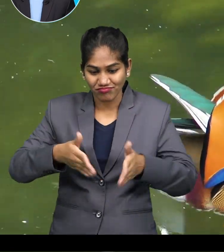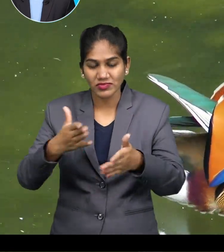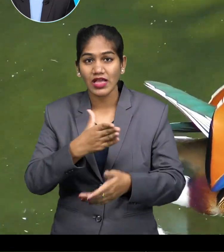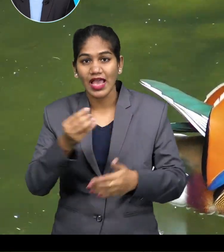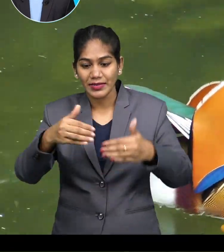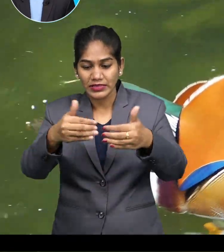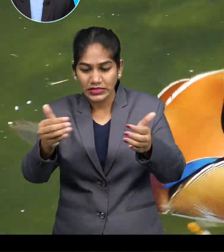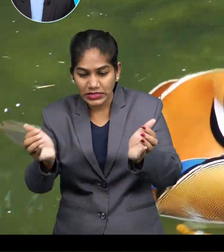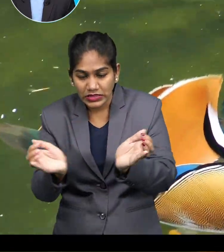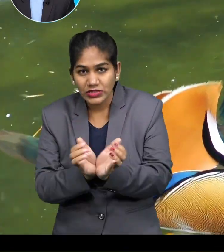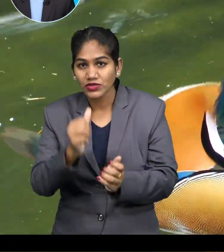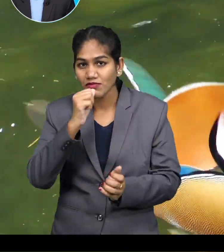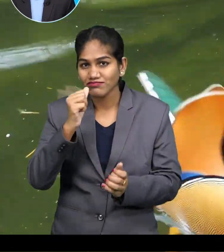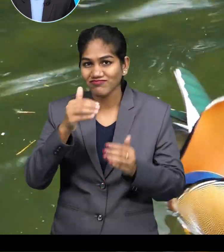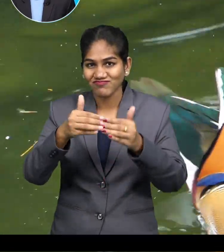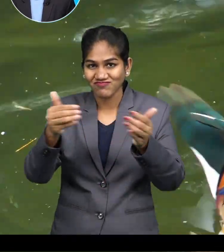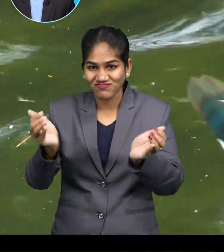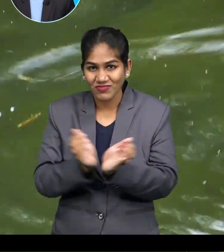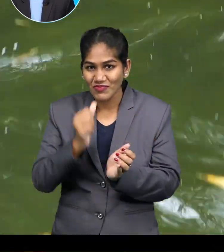are also fresh.